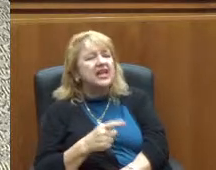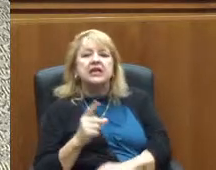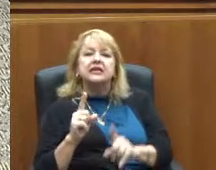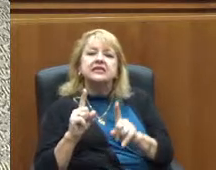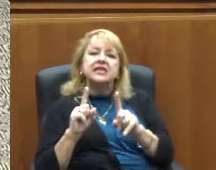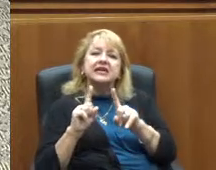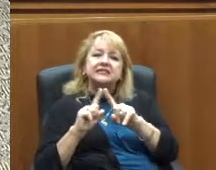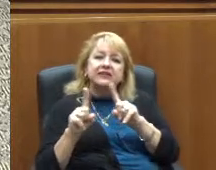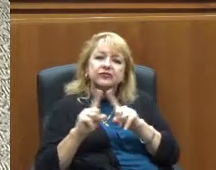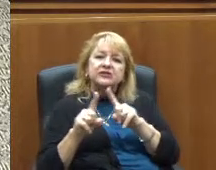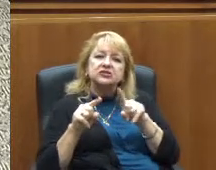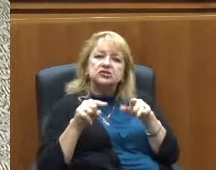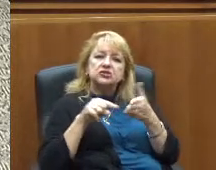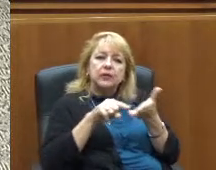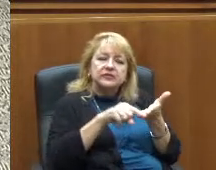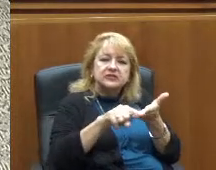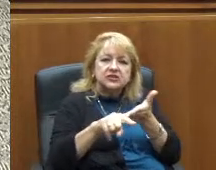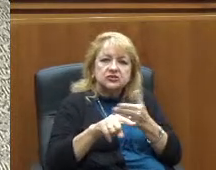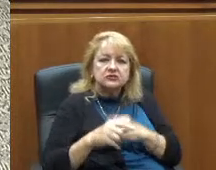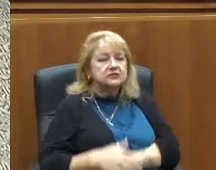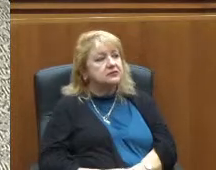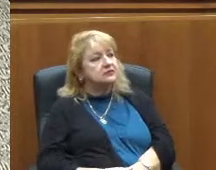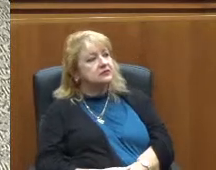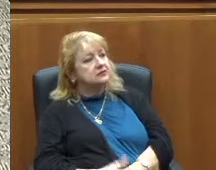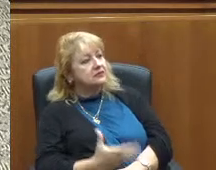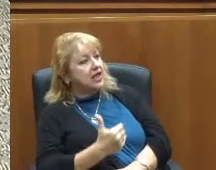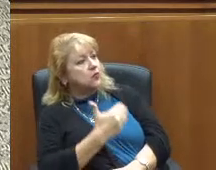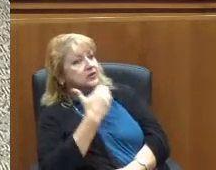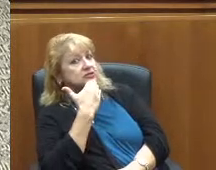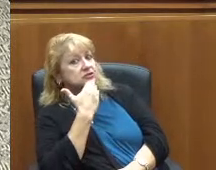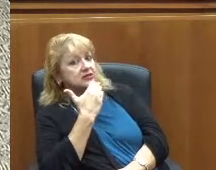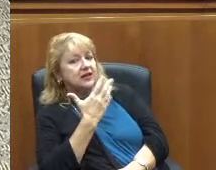differentiated compensation within your system. I'd like to thank